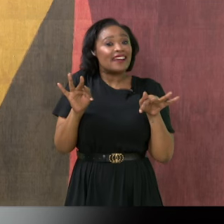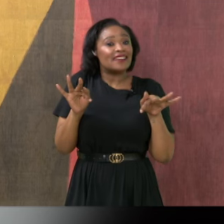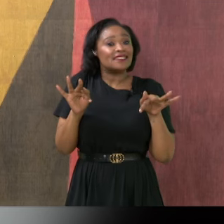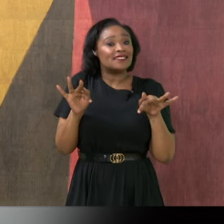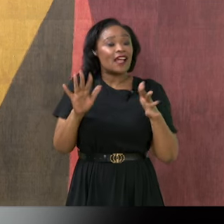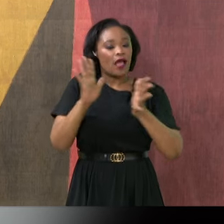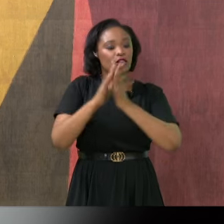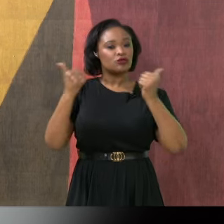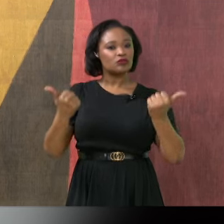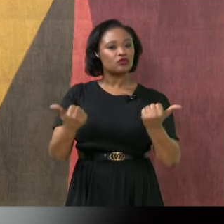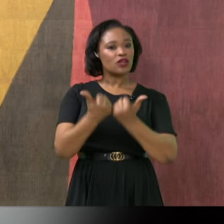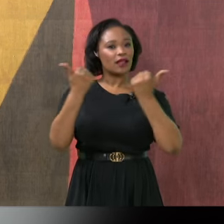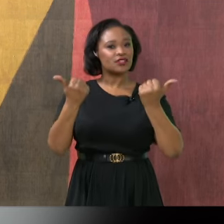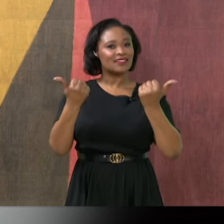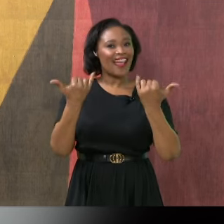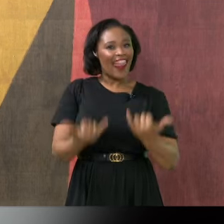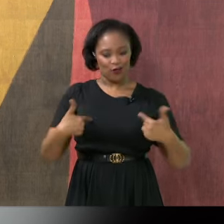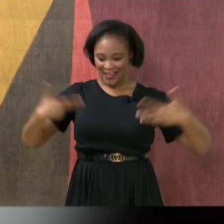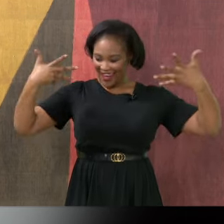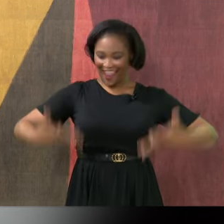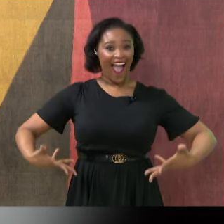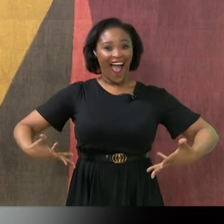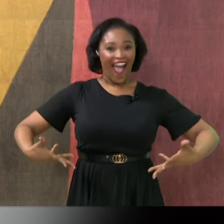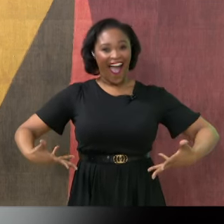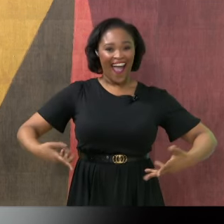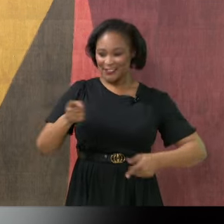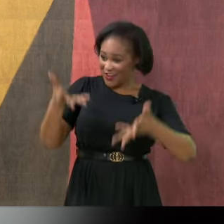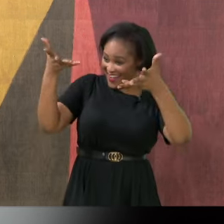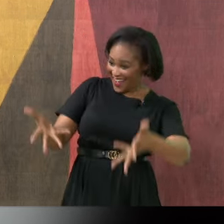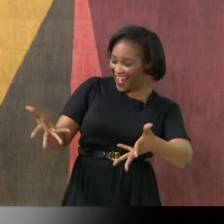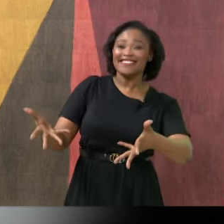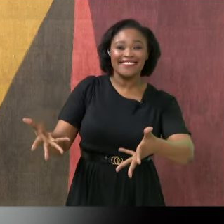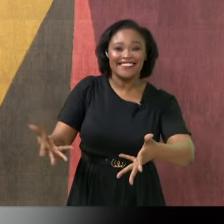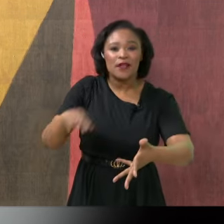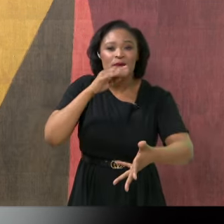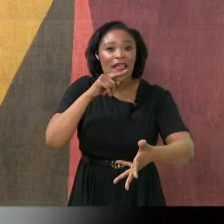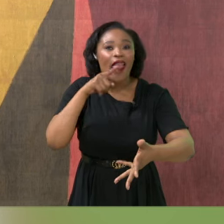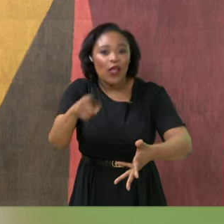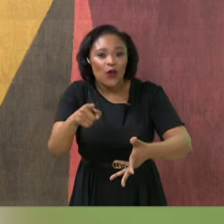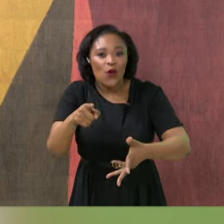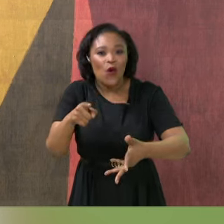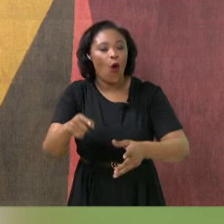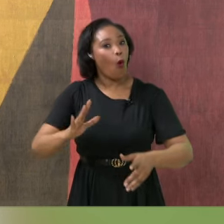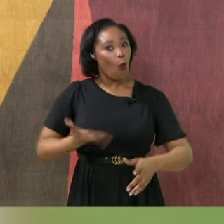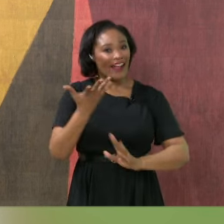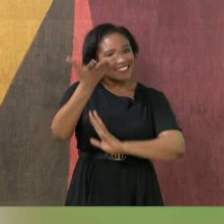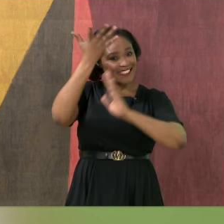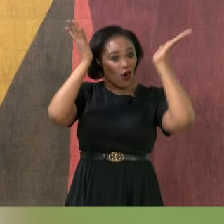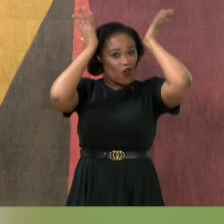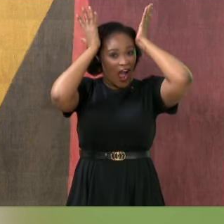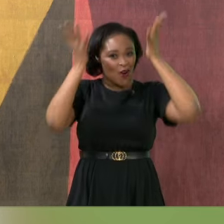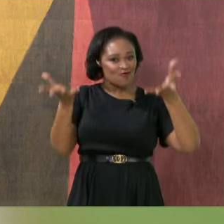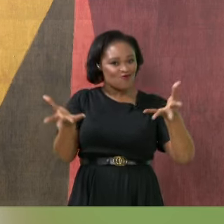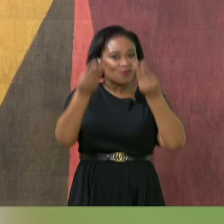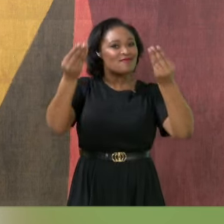challenges. And now here I am. Yeah, you are, girl. I was going to say, you didn't just stand a chance. You were coming for the crown, which you have now.